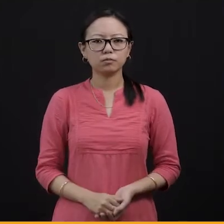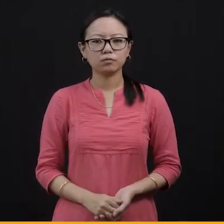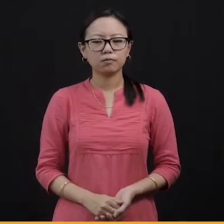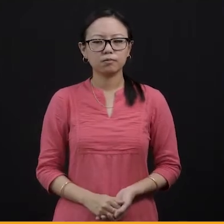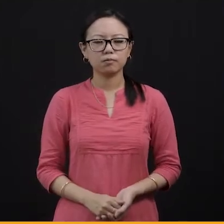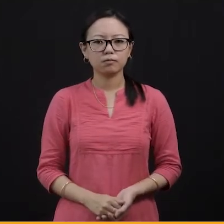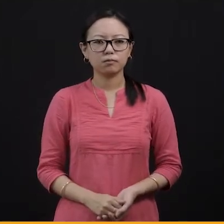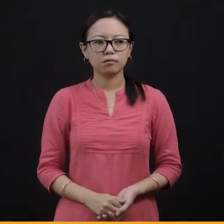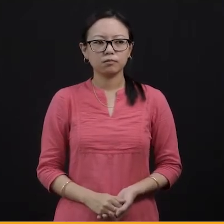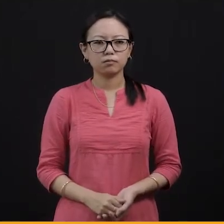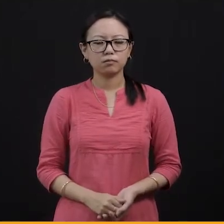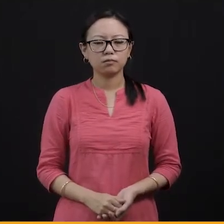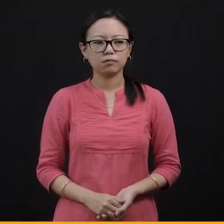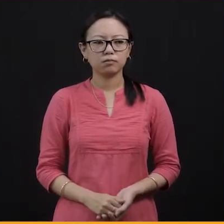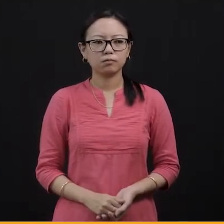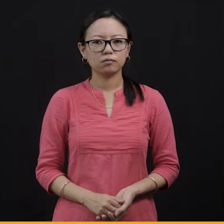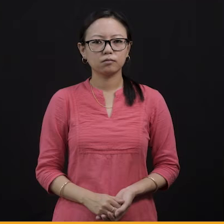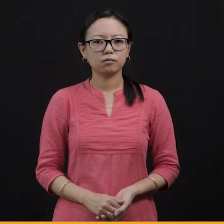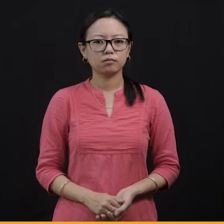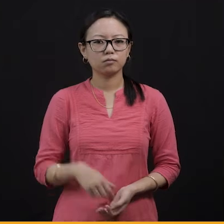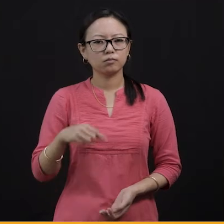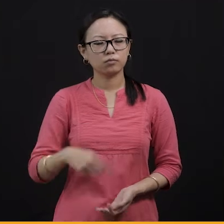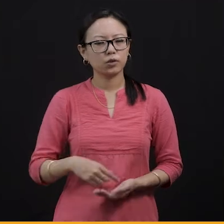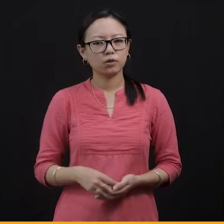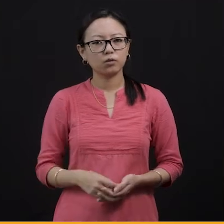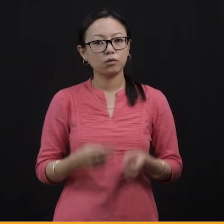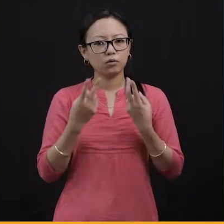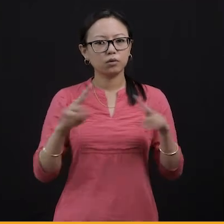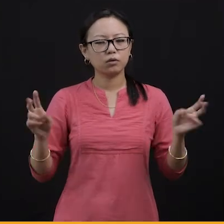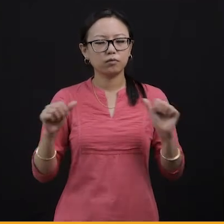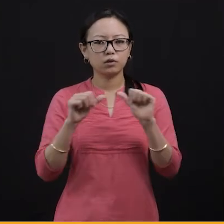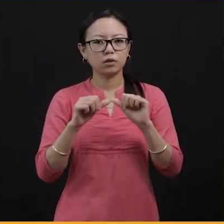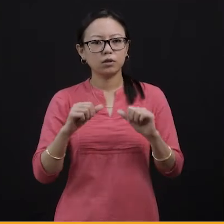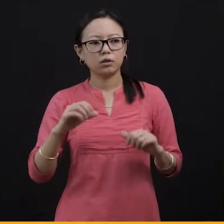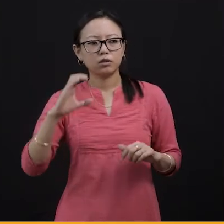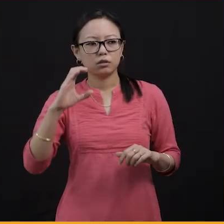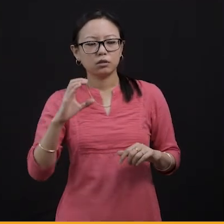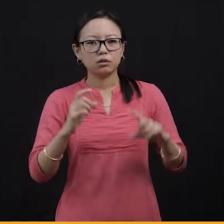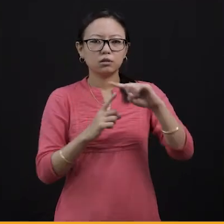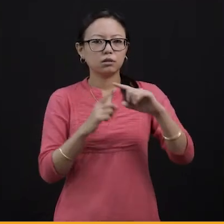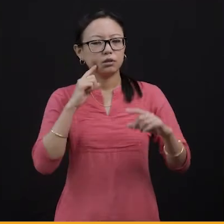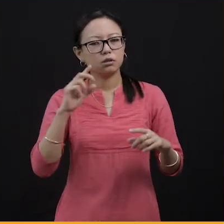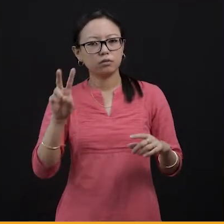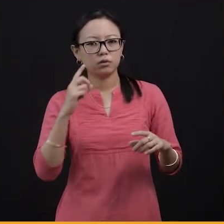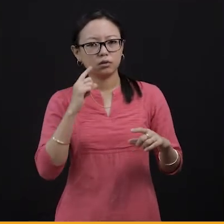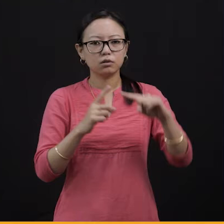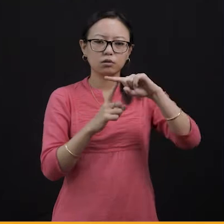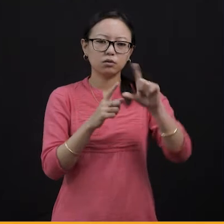we will again continue with another activity. Okay, we will again continue with another